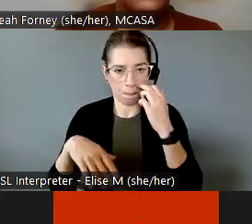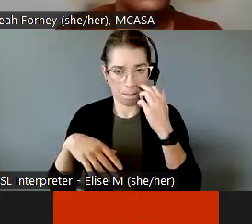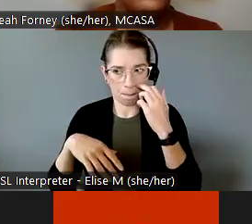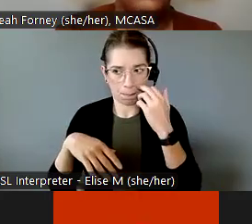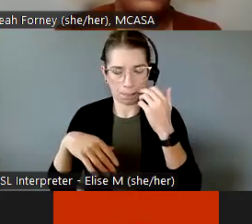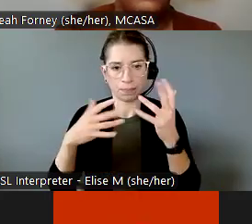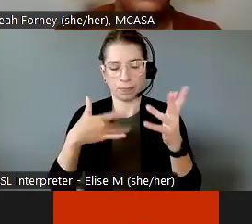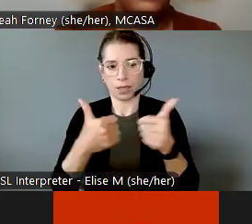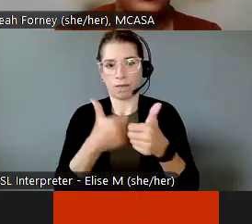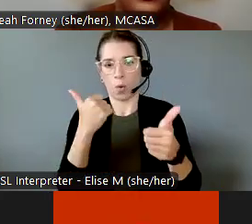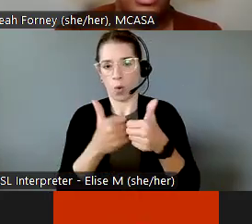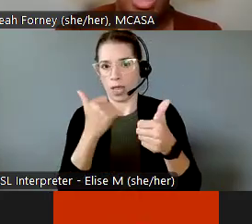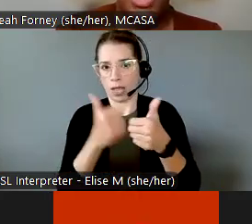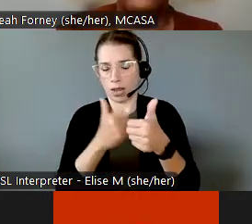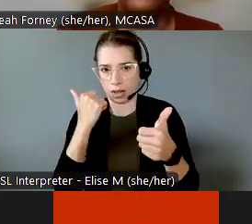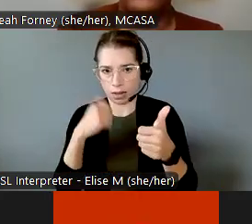avoidance,